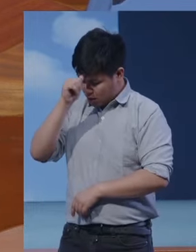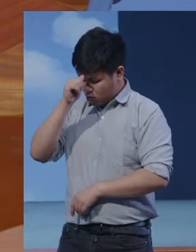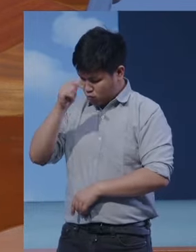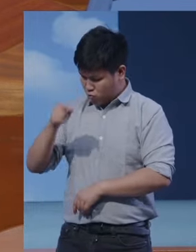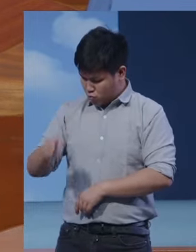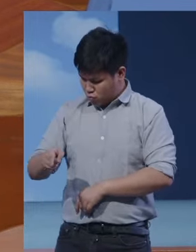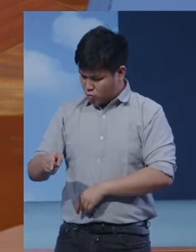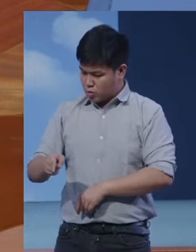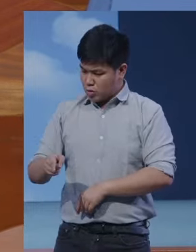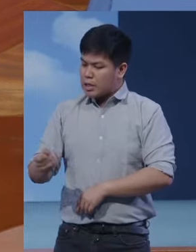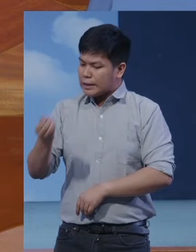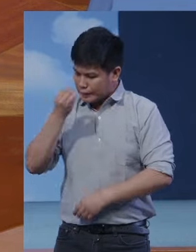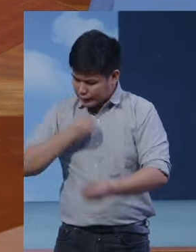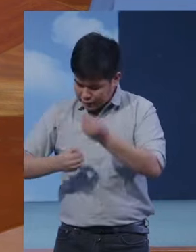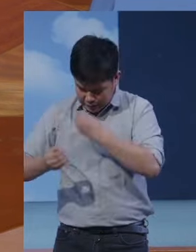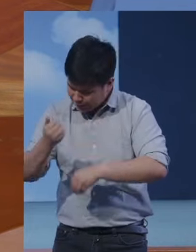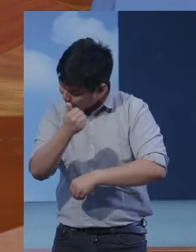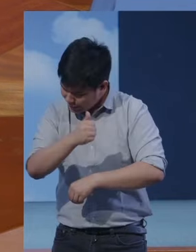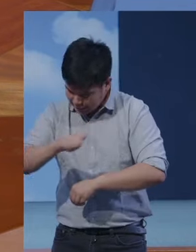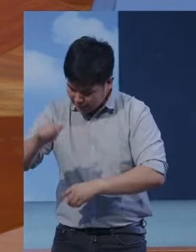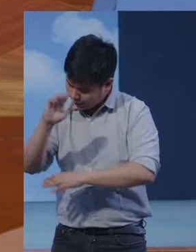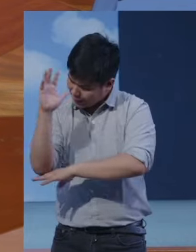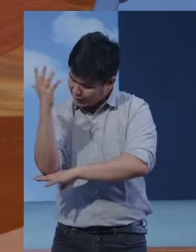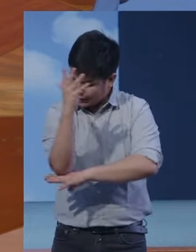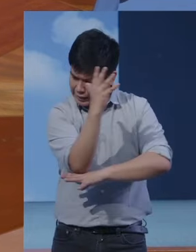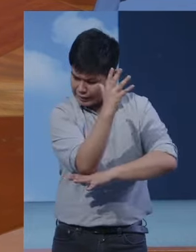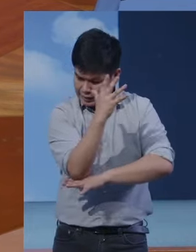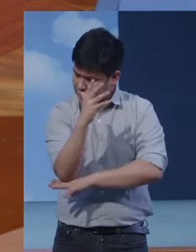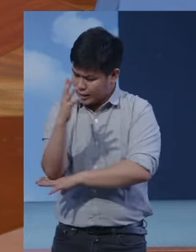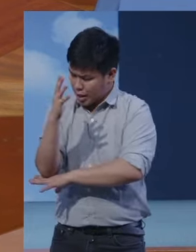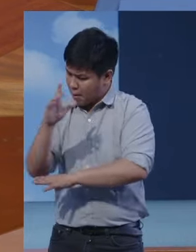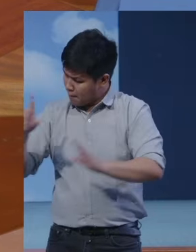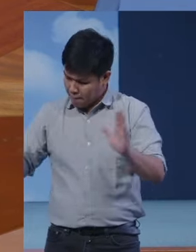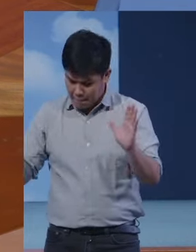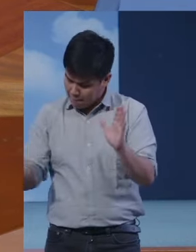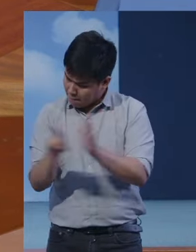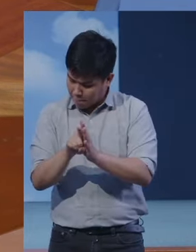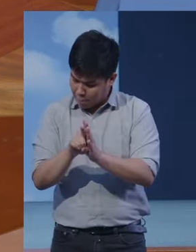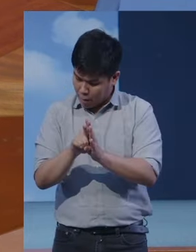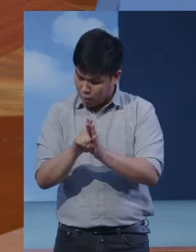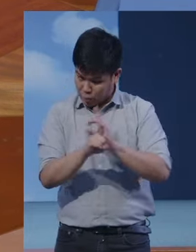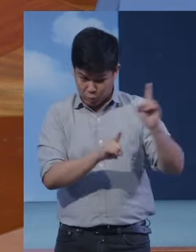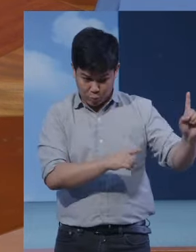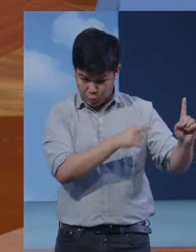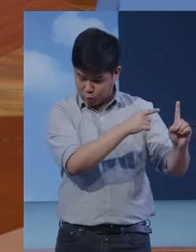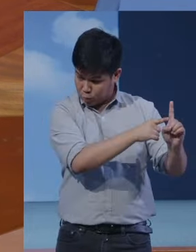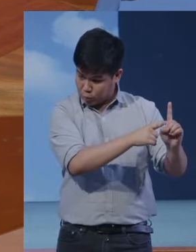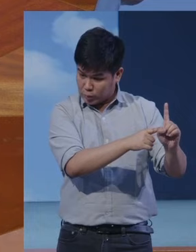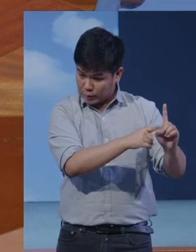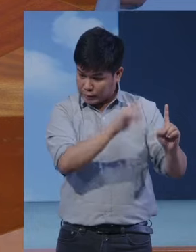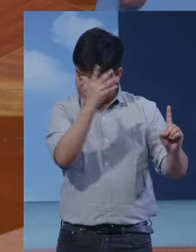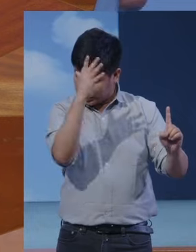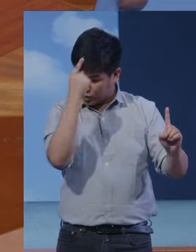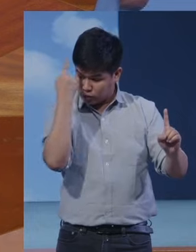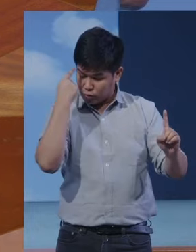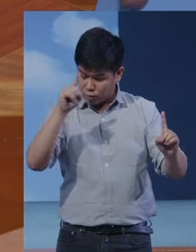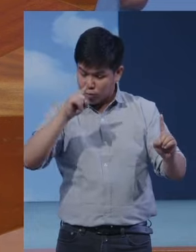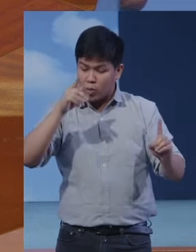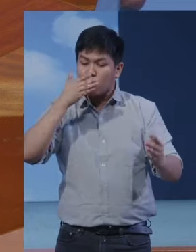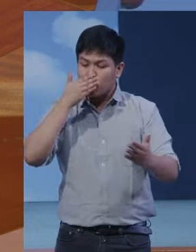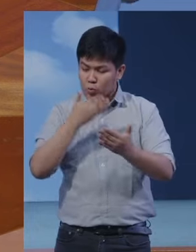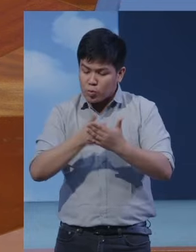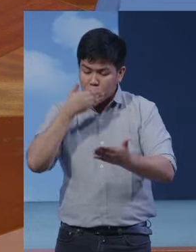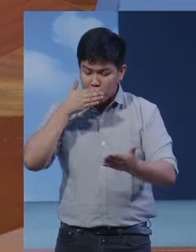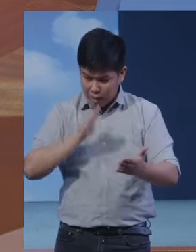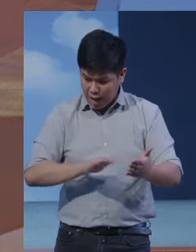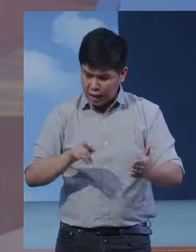you should may surely eat of every Tree of the garden but of the tree of the knowledge of good and Evil You shall not eat for in the day that you